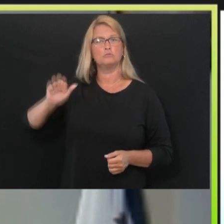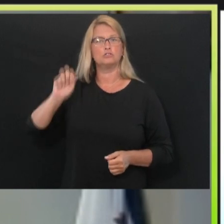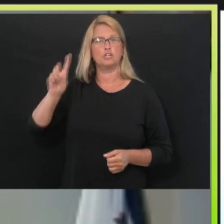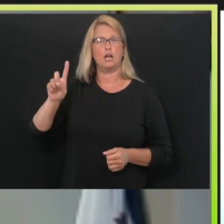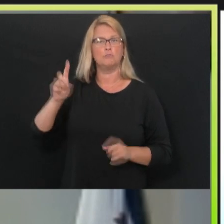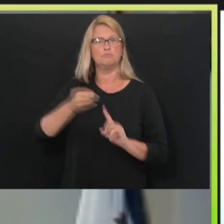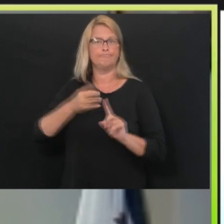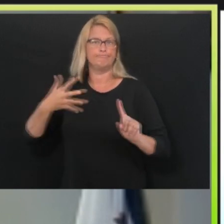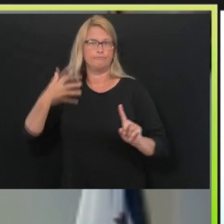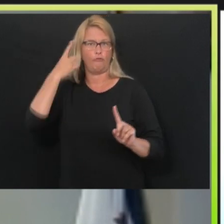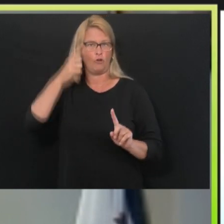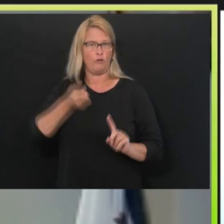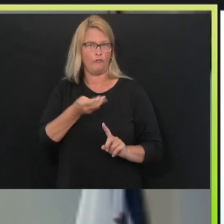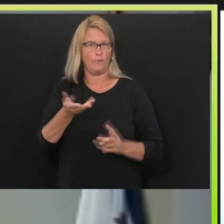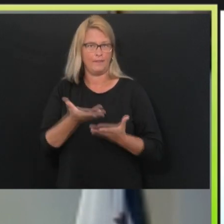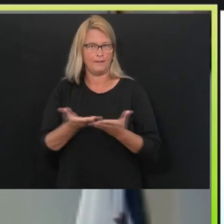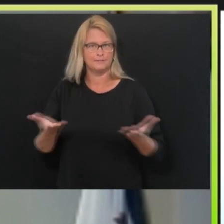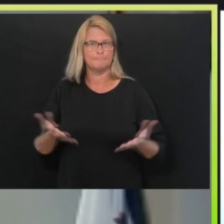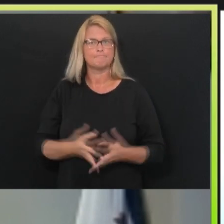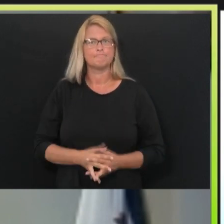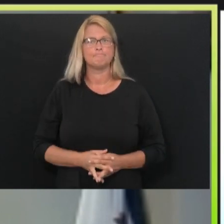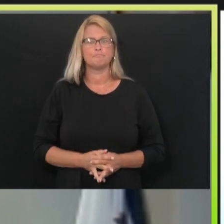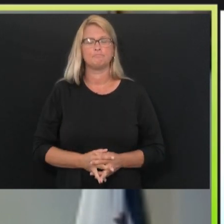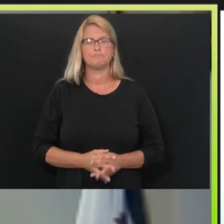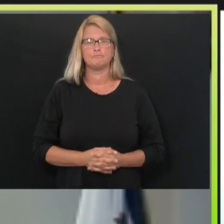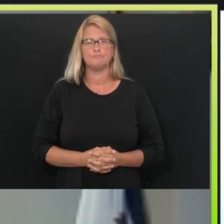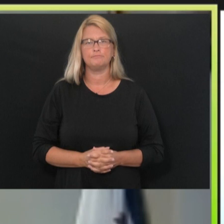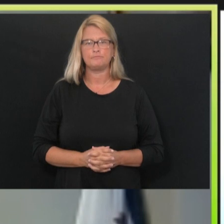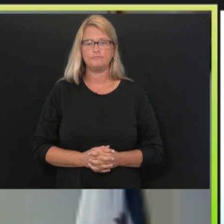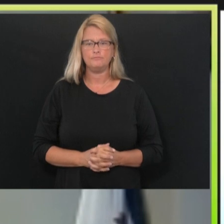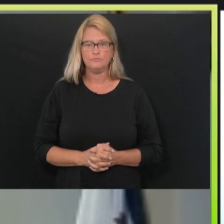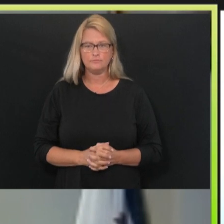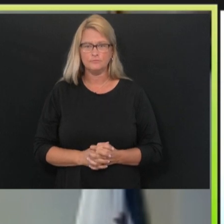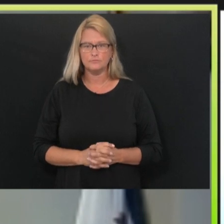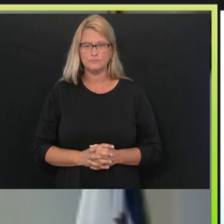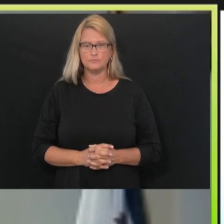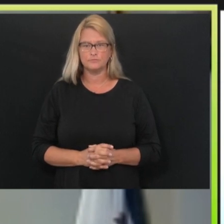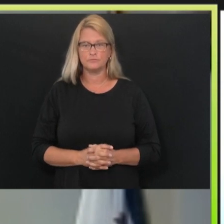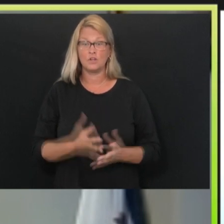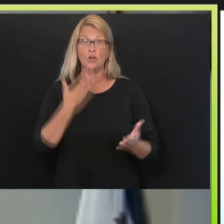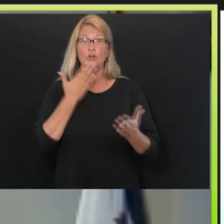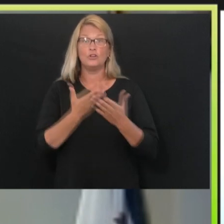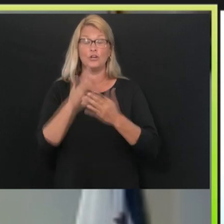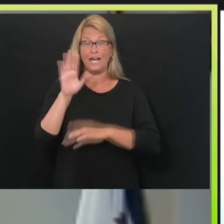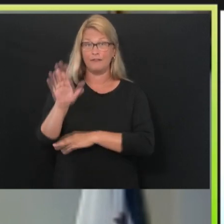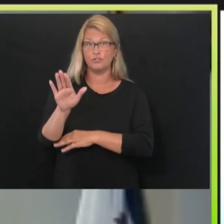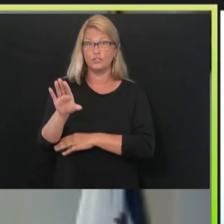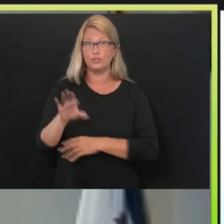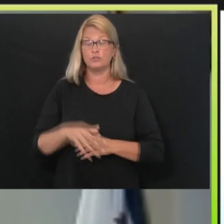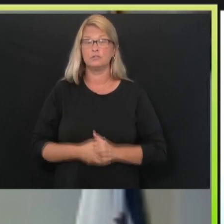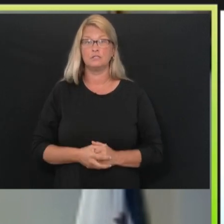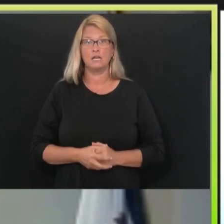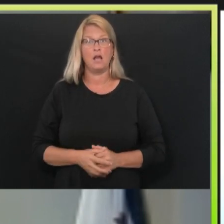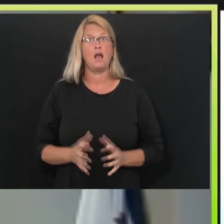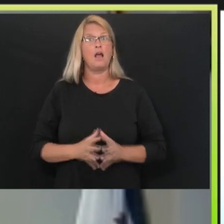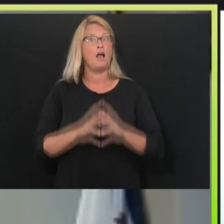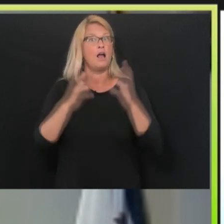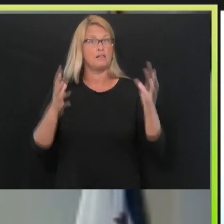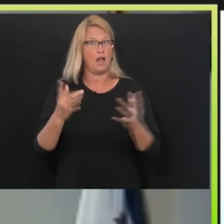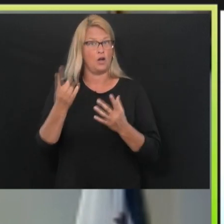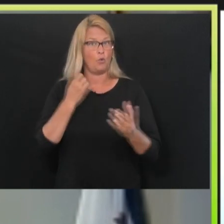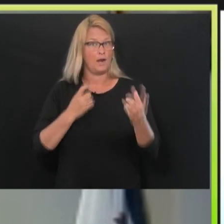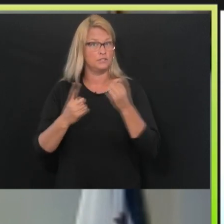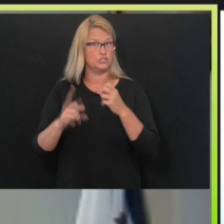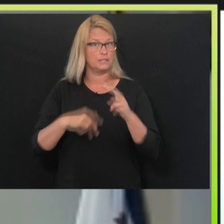issues. Thank you. Thank you. Good afternoon. First of all, there are a lot of questions about Princeton